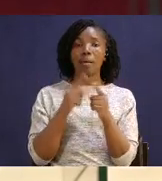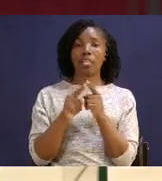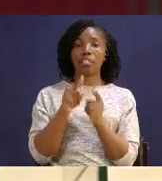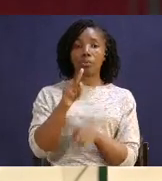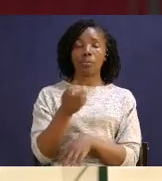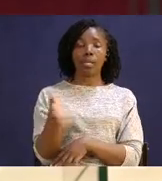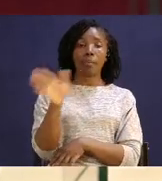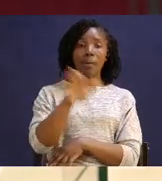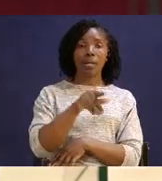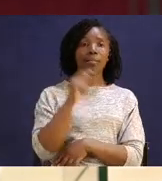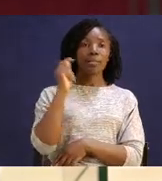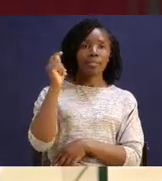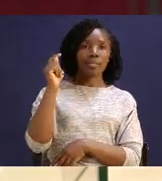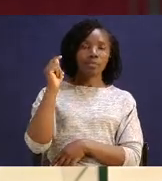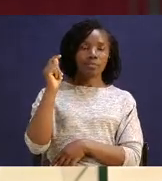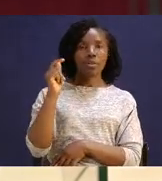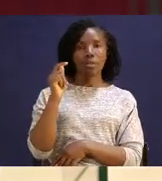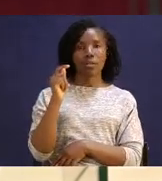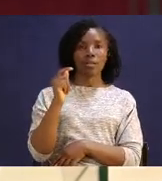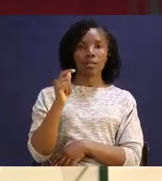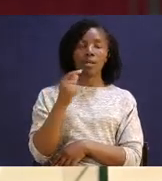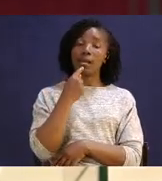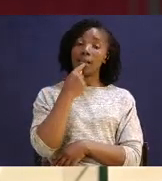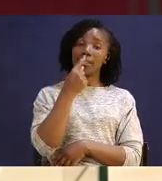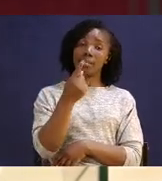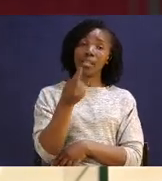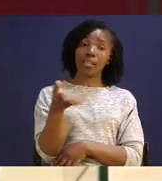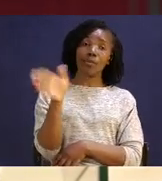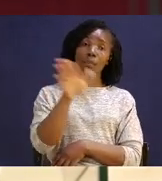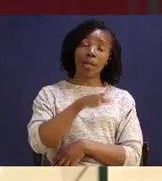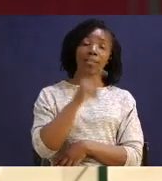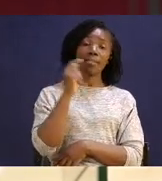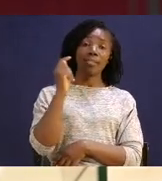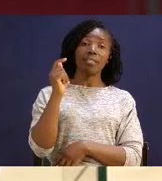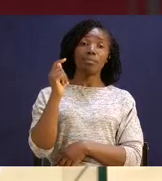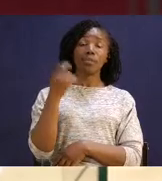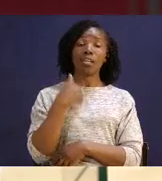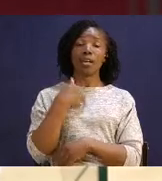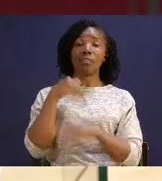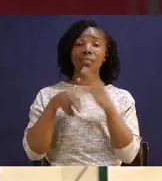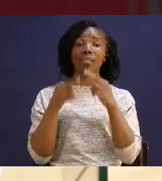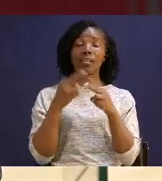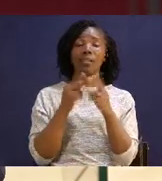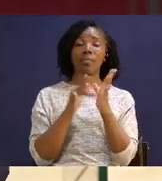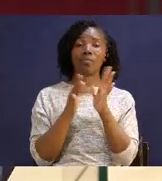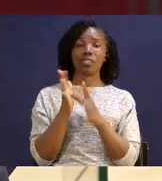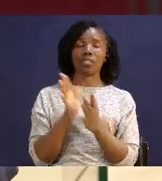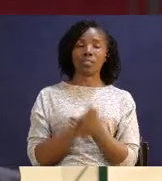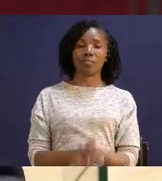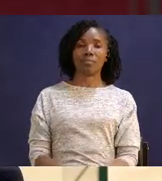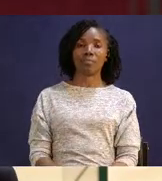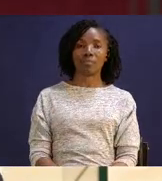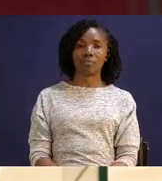coming back with a testimony. Amen. I'm saying you're coming back with a testimony. In Jesus' name.